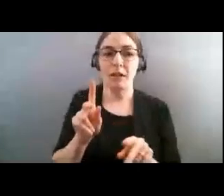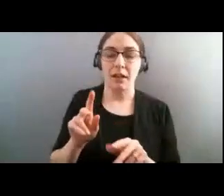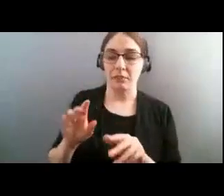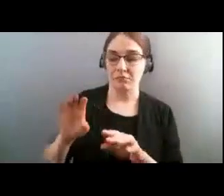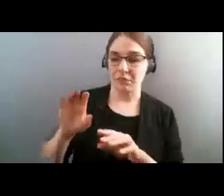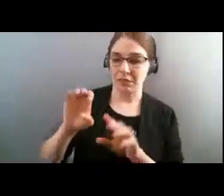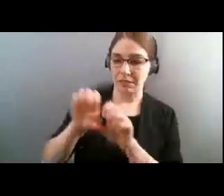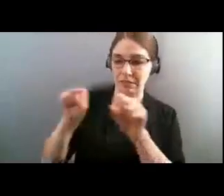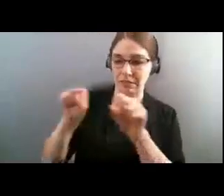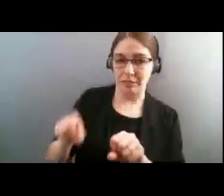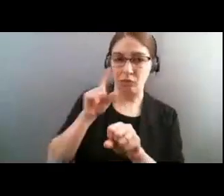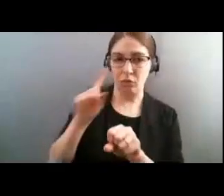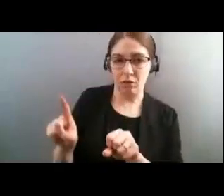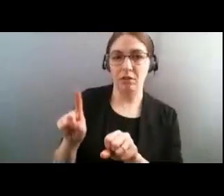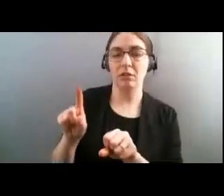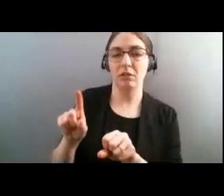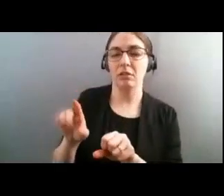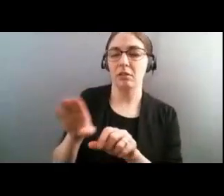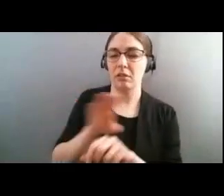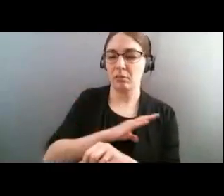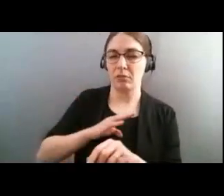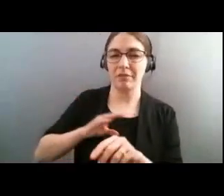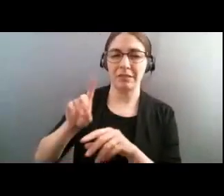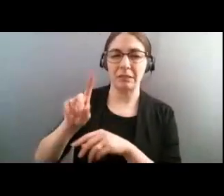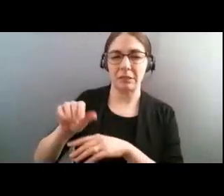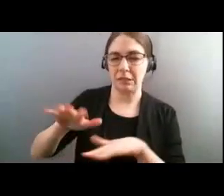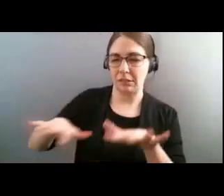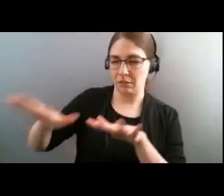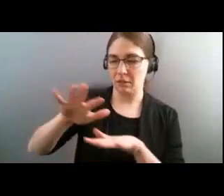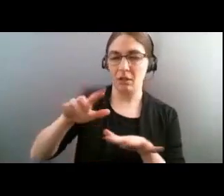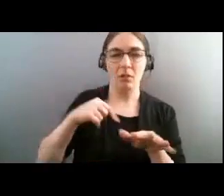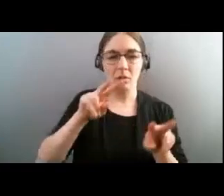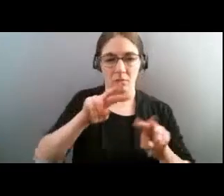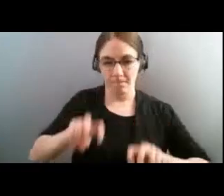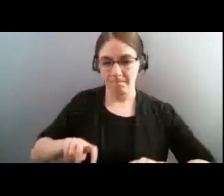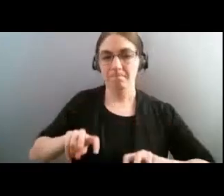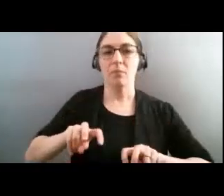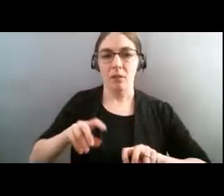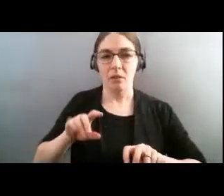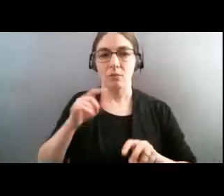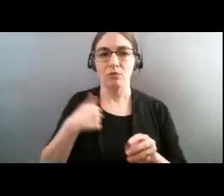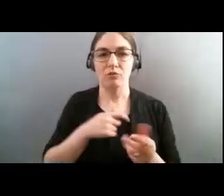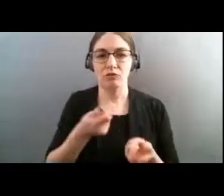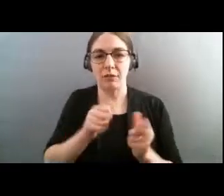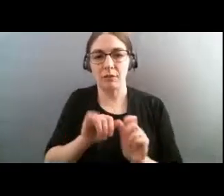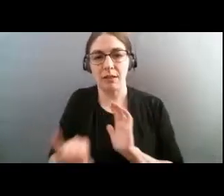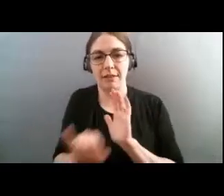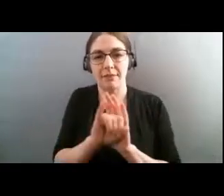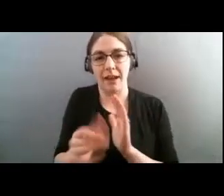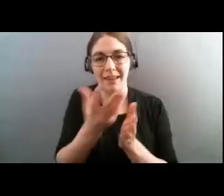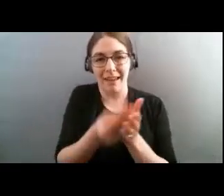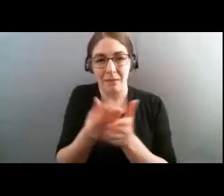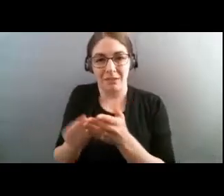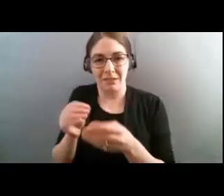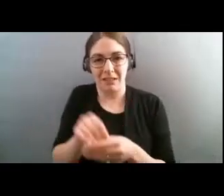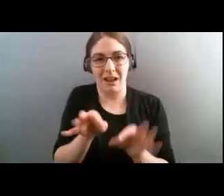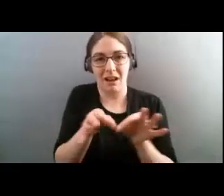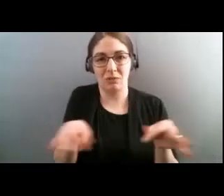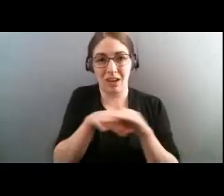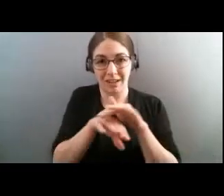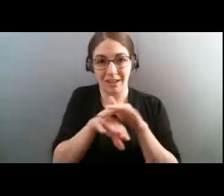system, the board has sought to identify gaps in language access and address the broader information